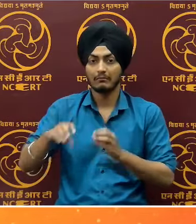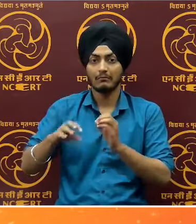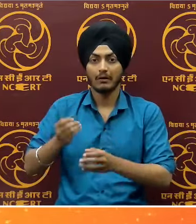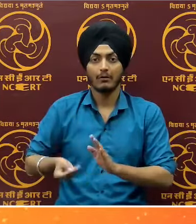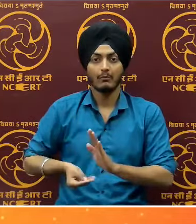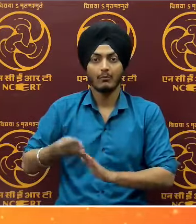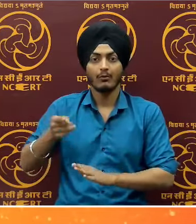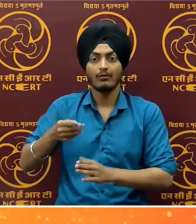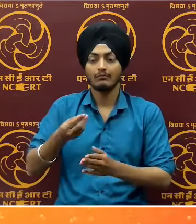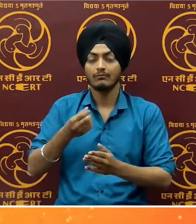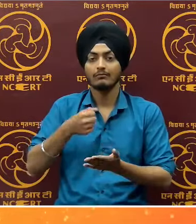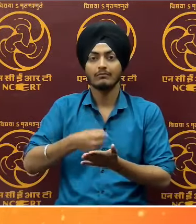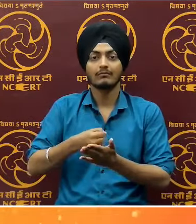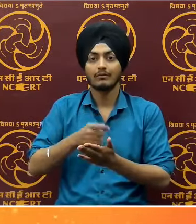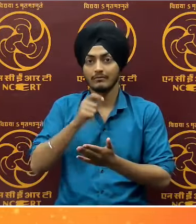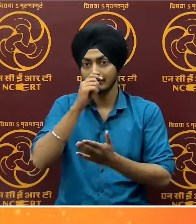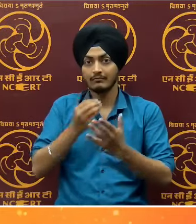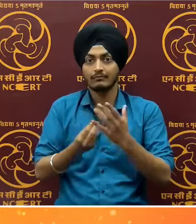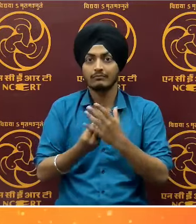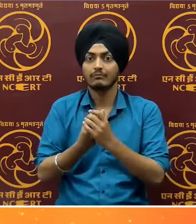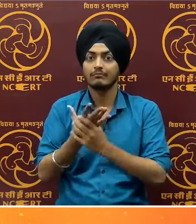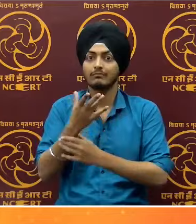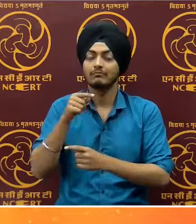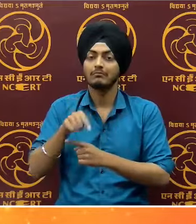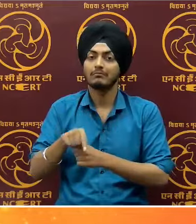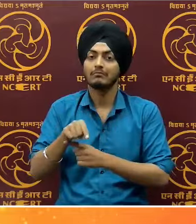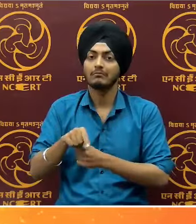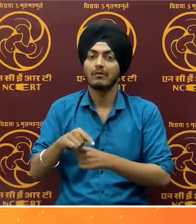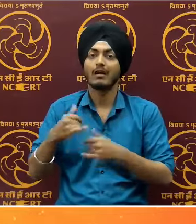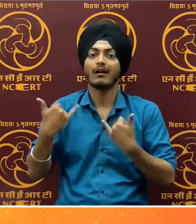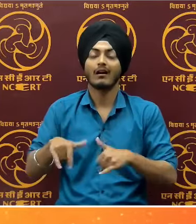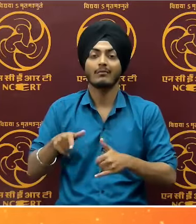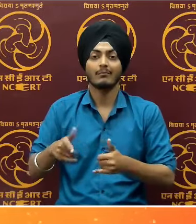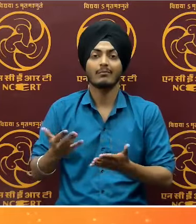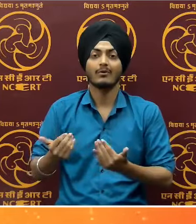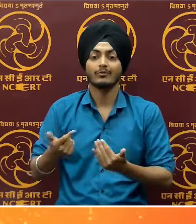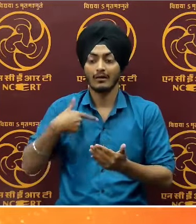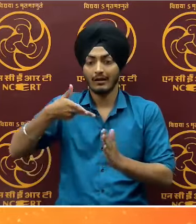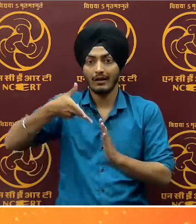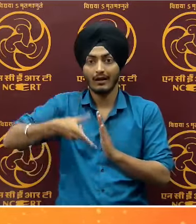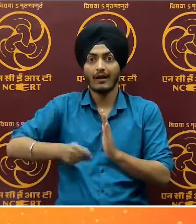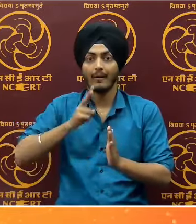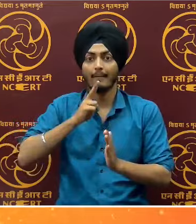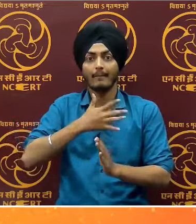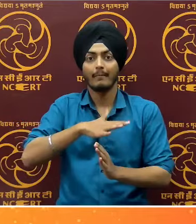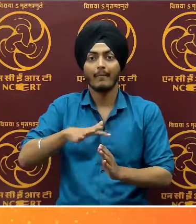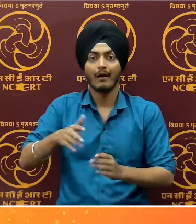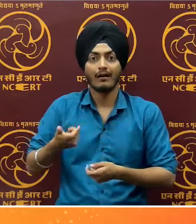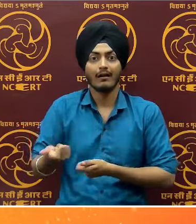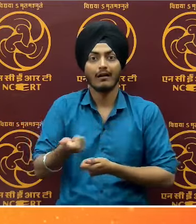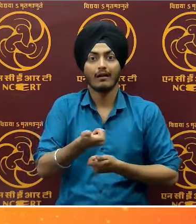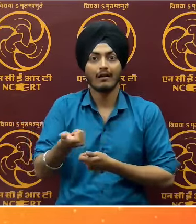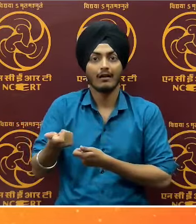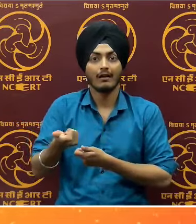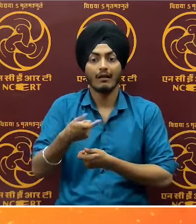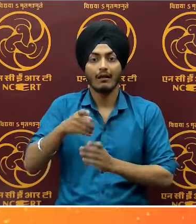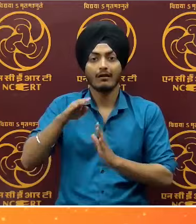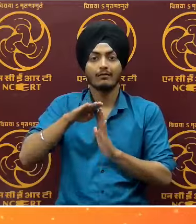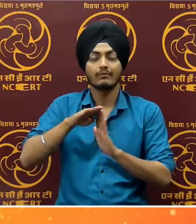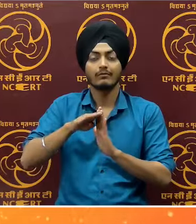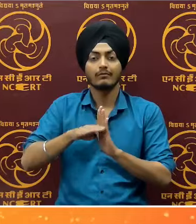also reduces the underground water, the levels of underground water. And third important thing, when we are using